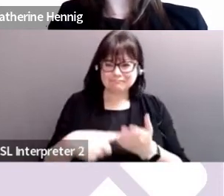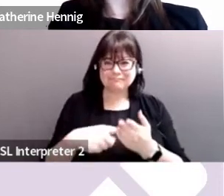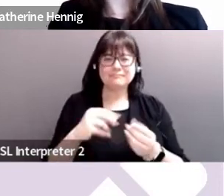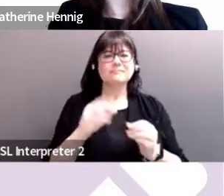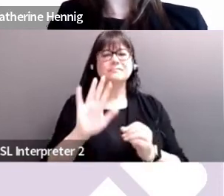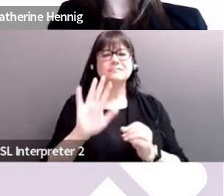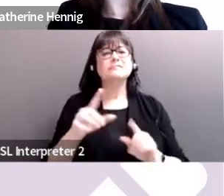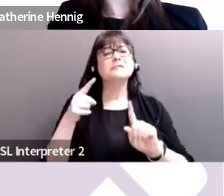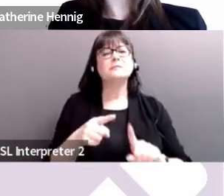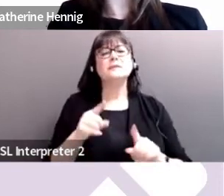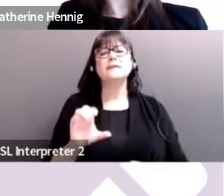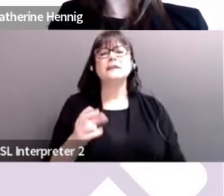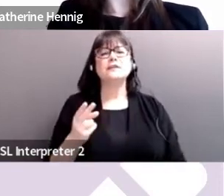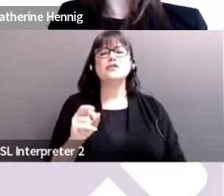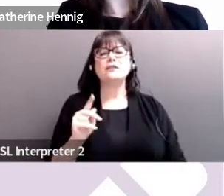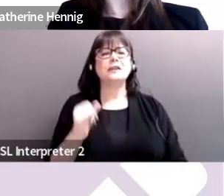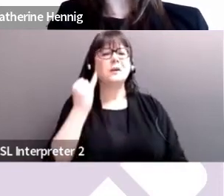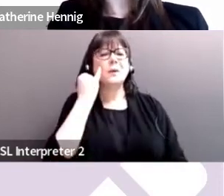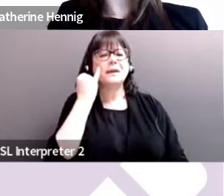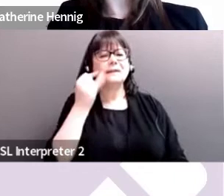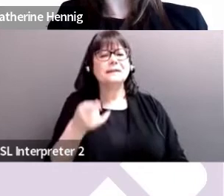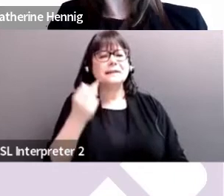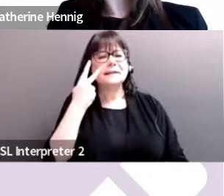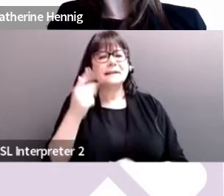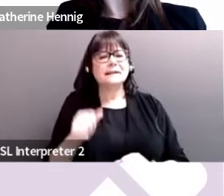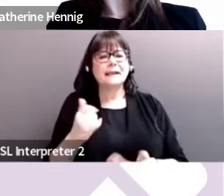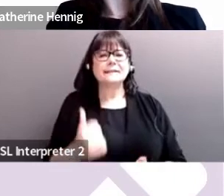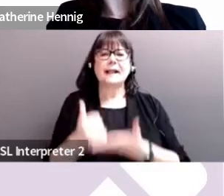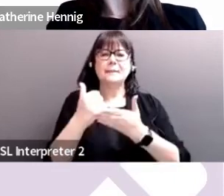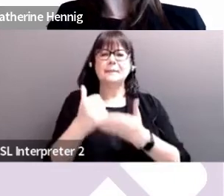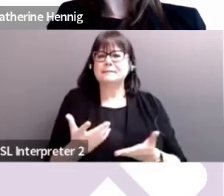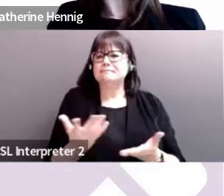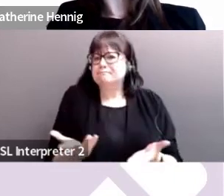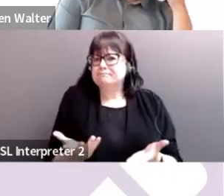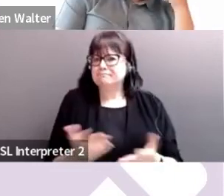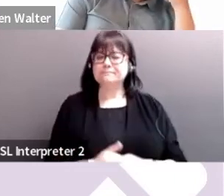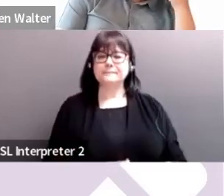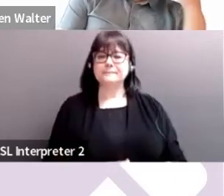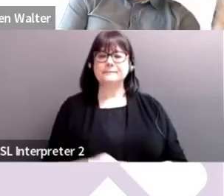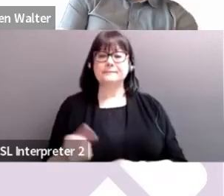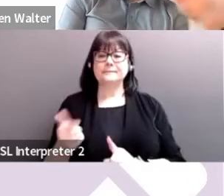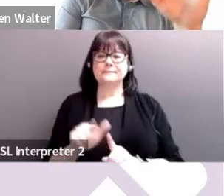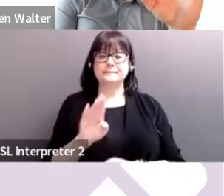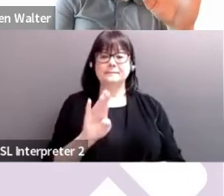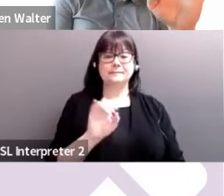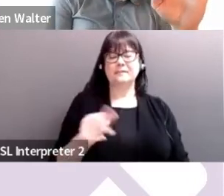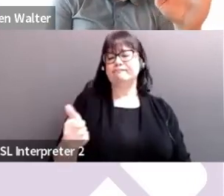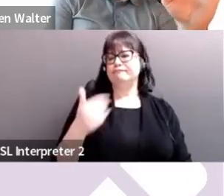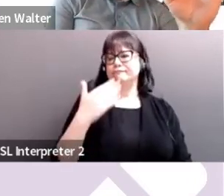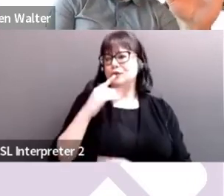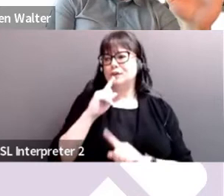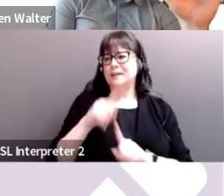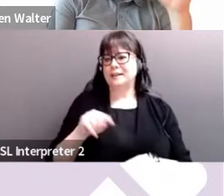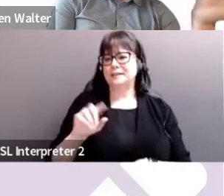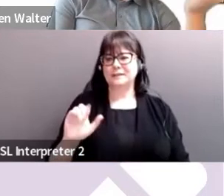specific charity that you're trying to start and see what we can leverage for you. Yeah, that's a great answer, Catherine. Like, this really comes back to our point